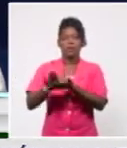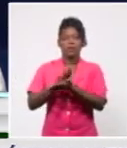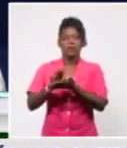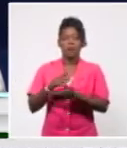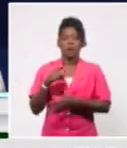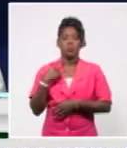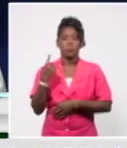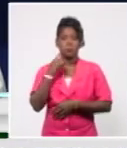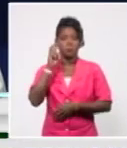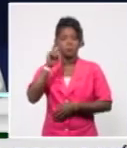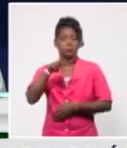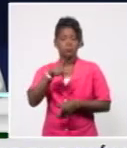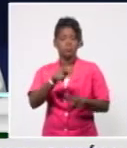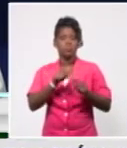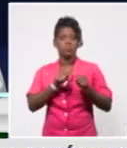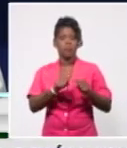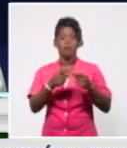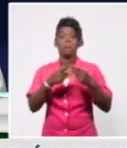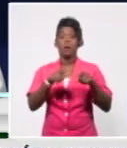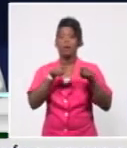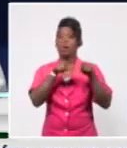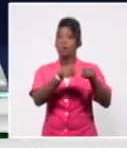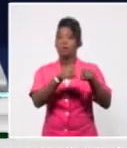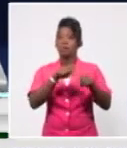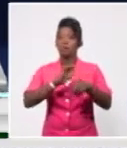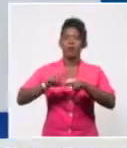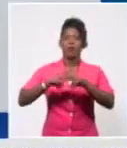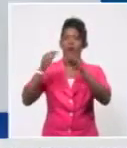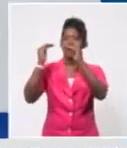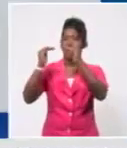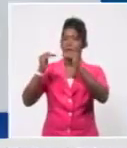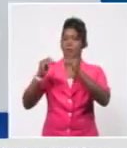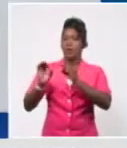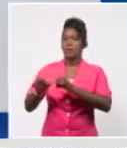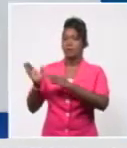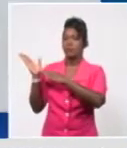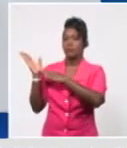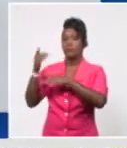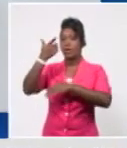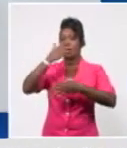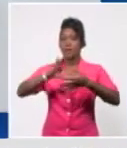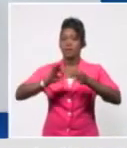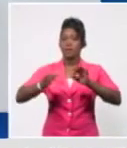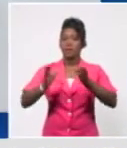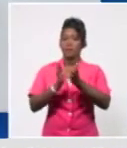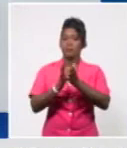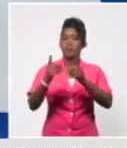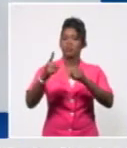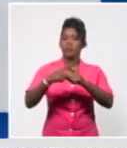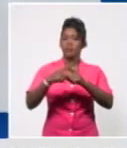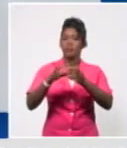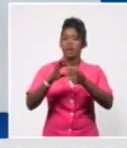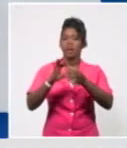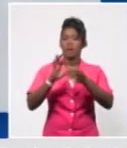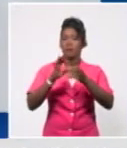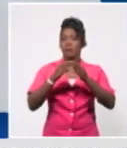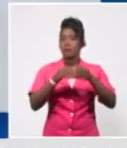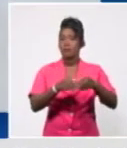Of the 60 cases diagnosed yesterday, 28 belong to Ciego de